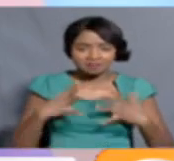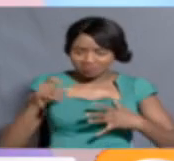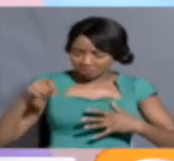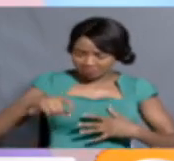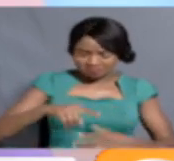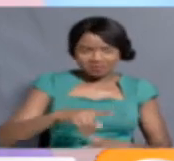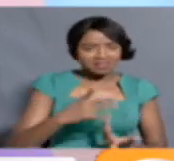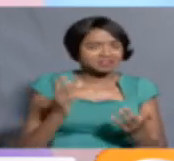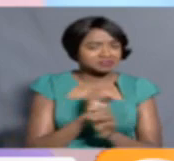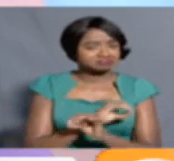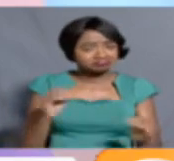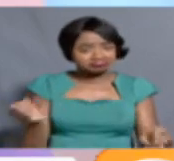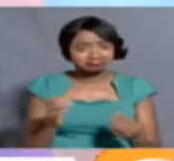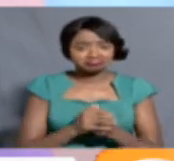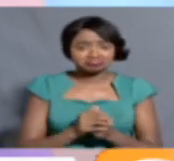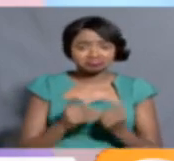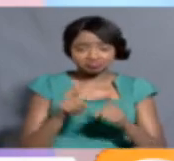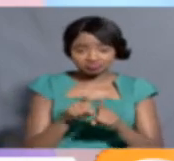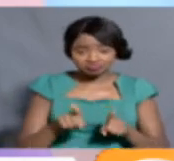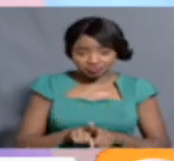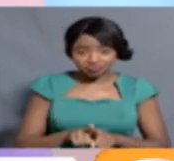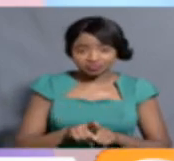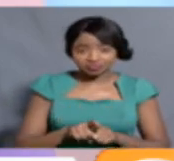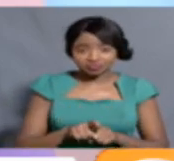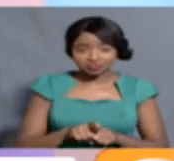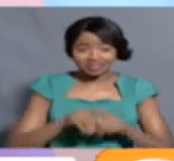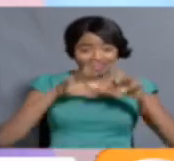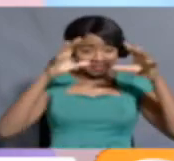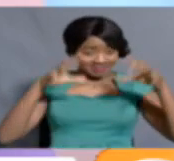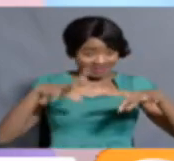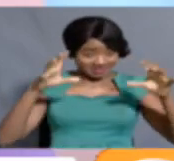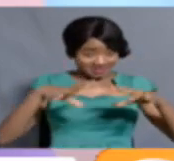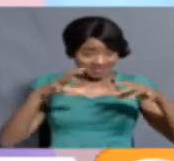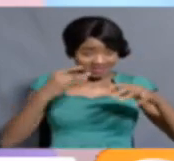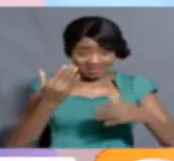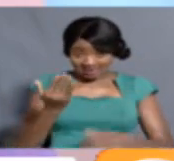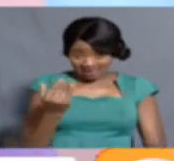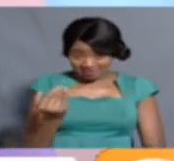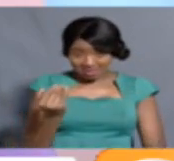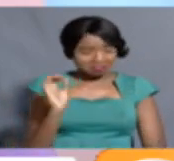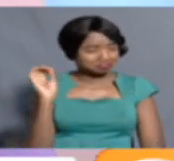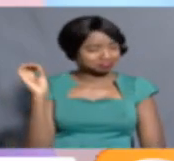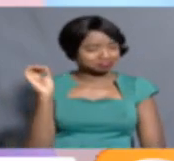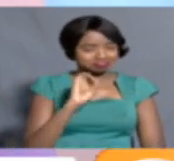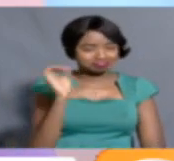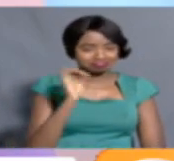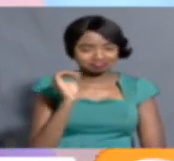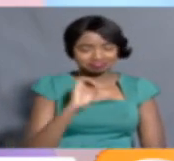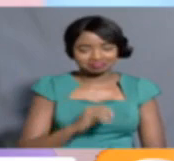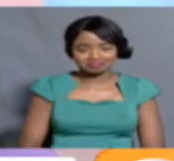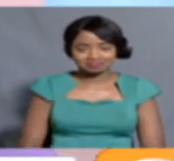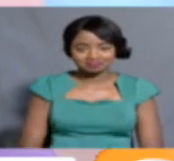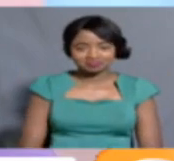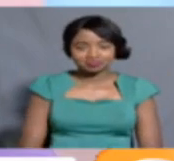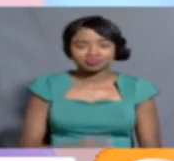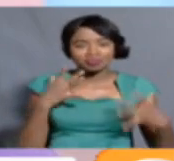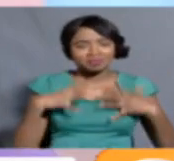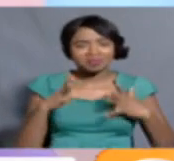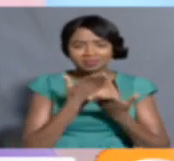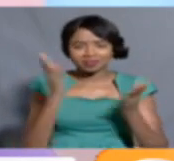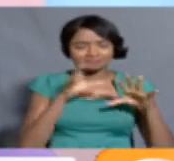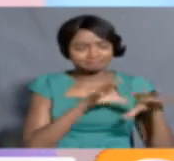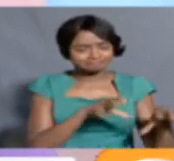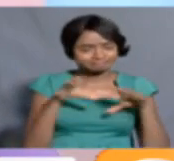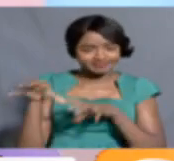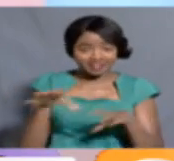grim information from the Met Department is that the rains are not coming anytime soon. And that is the ripple effect. People are suffering. You look at statistics that